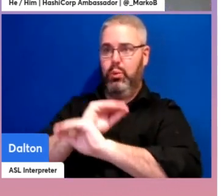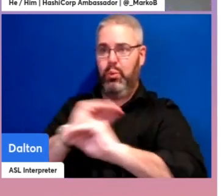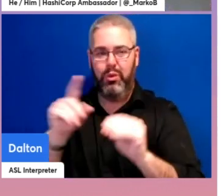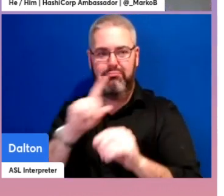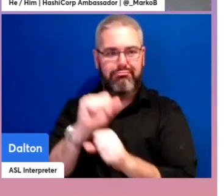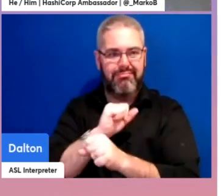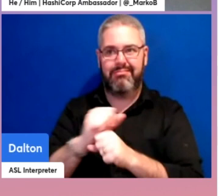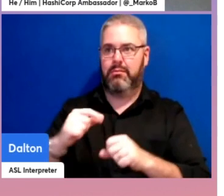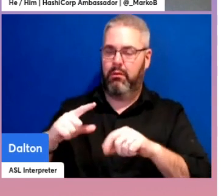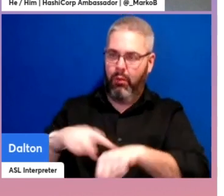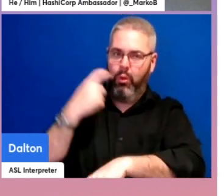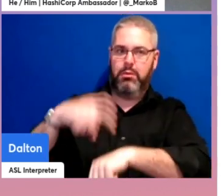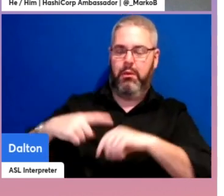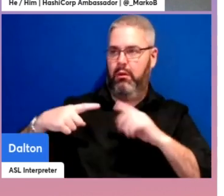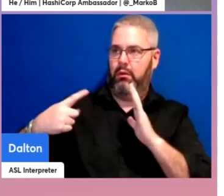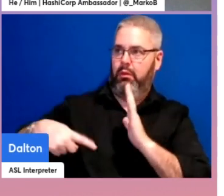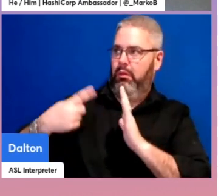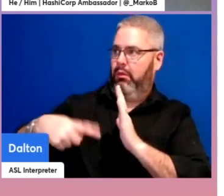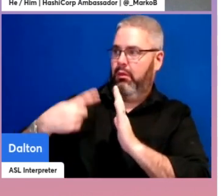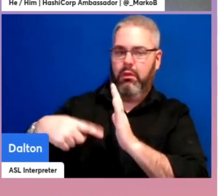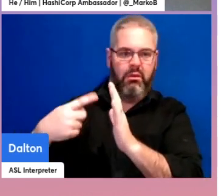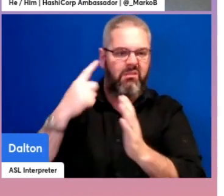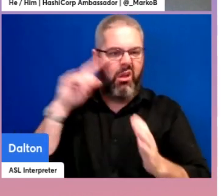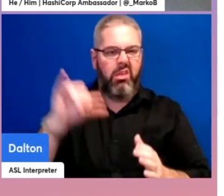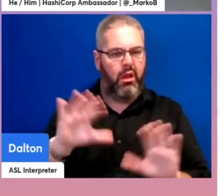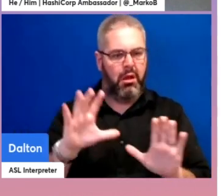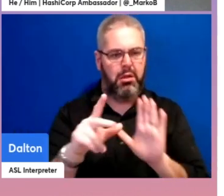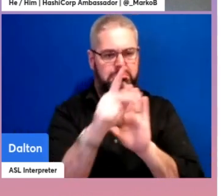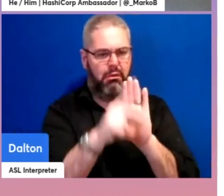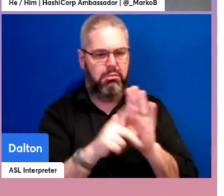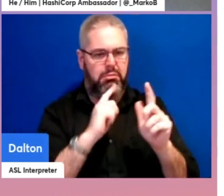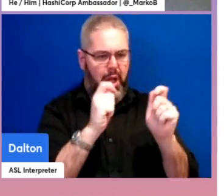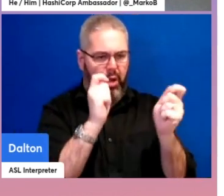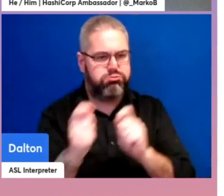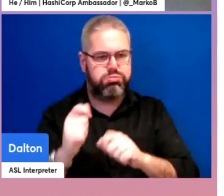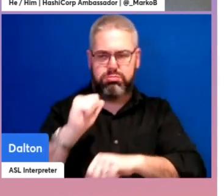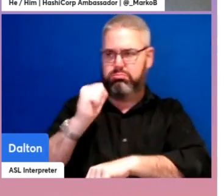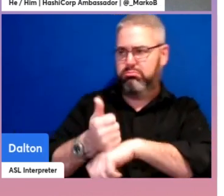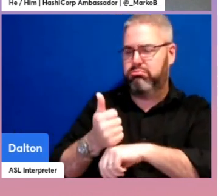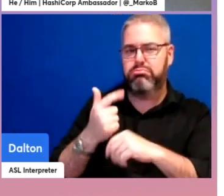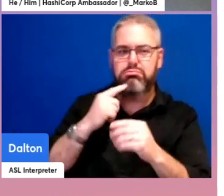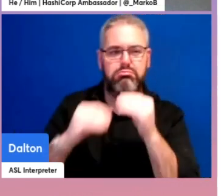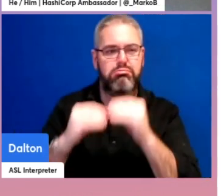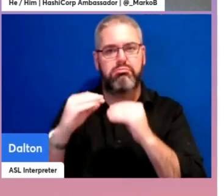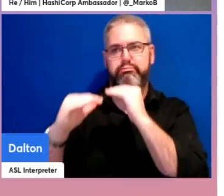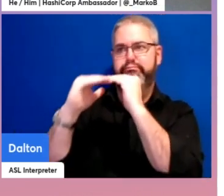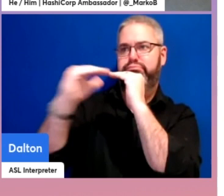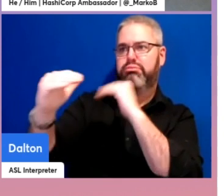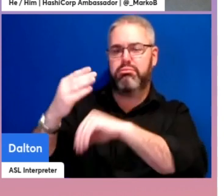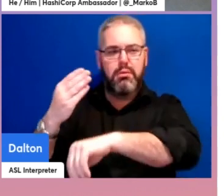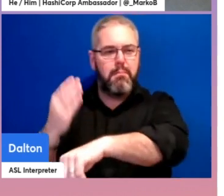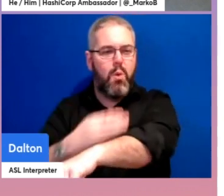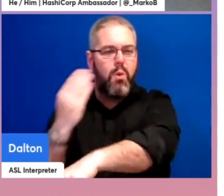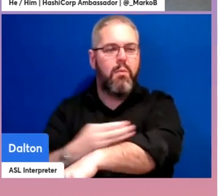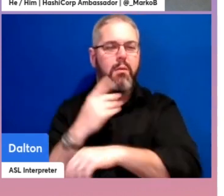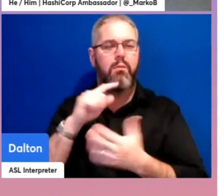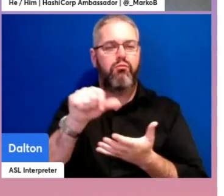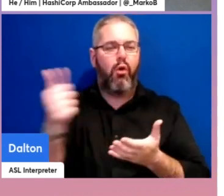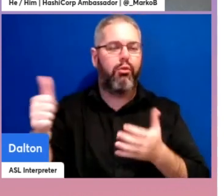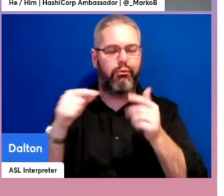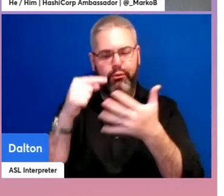up. Obviously introduce some fixes and general stability improvements and other things such